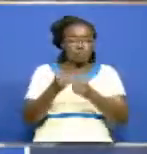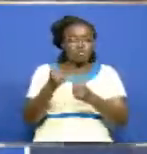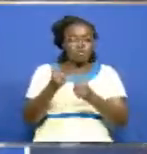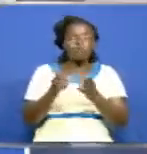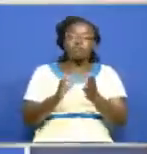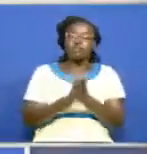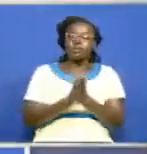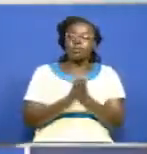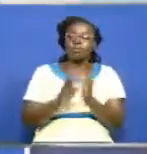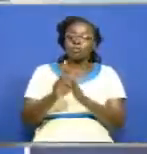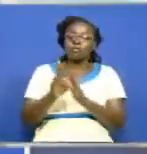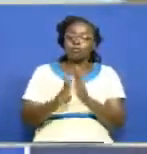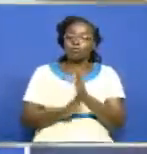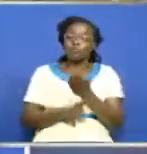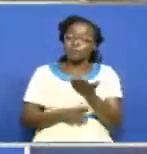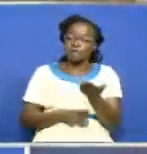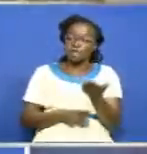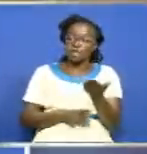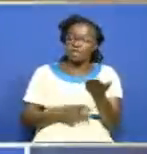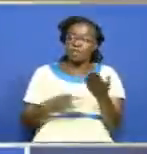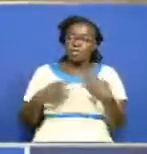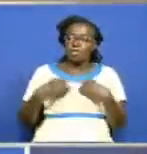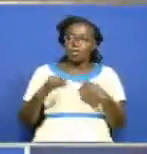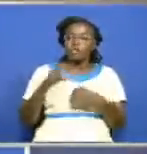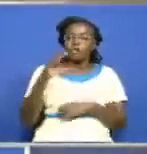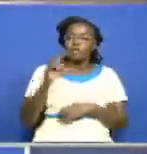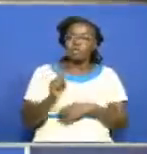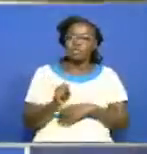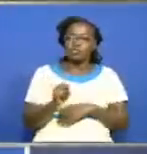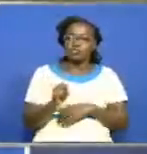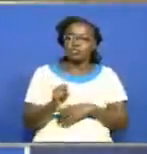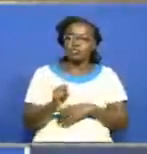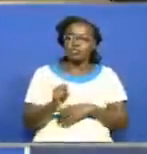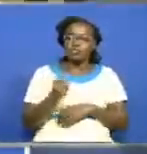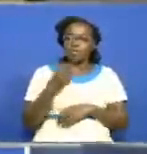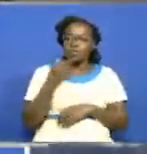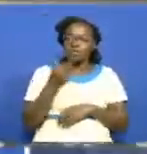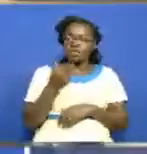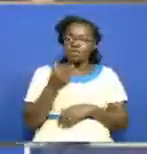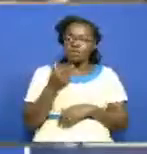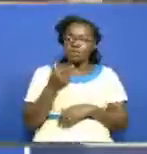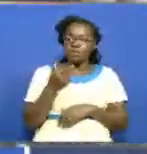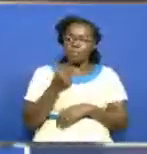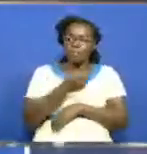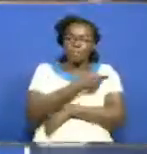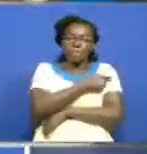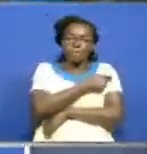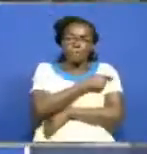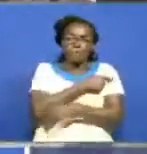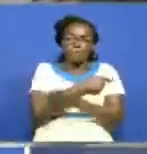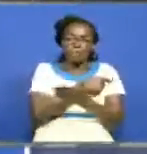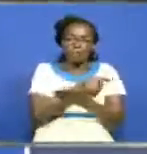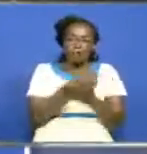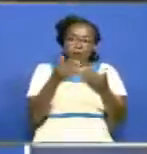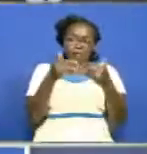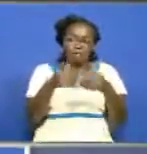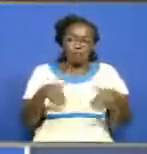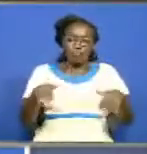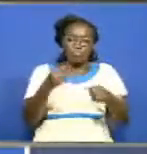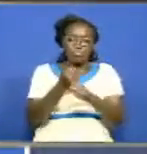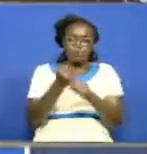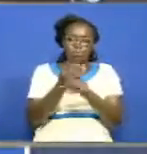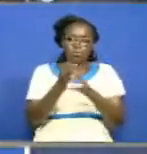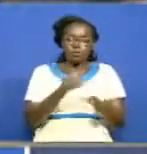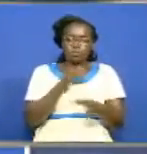in place. Health Cabinet Secretary Mutahi Kagwe saying that despite the vaccine being in place for frontline workers, it did